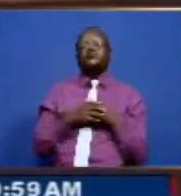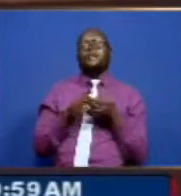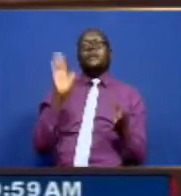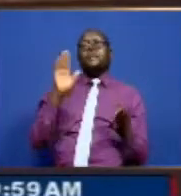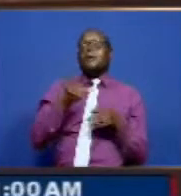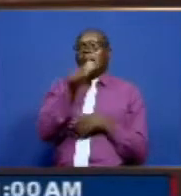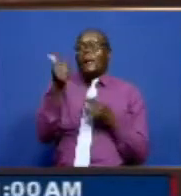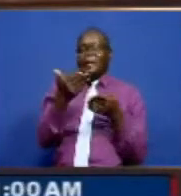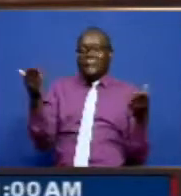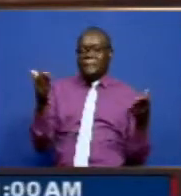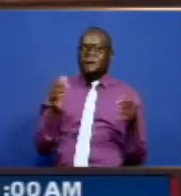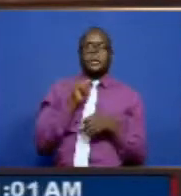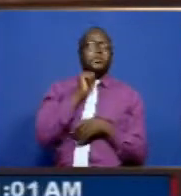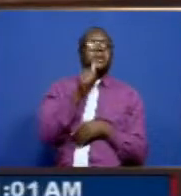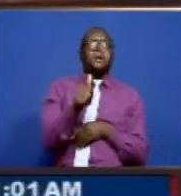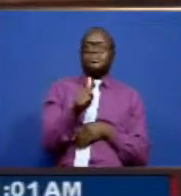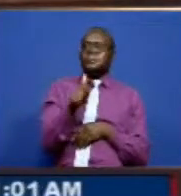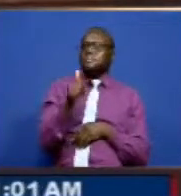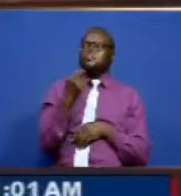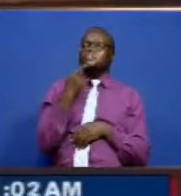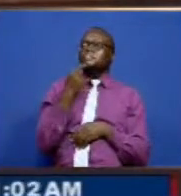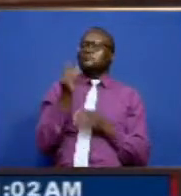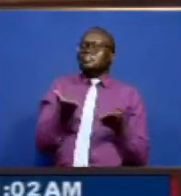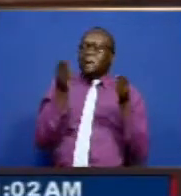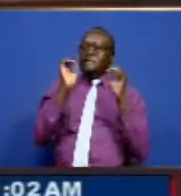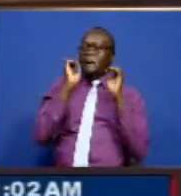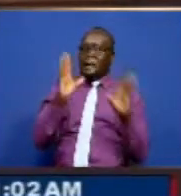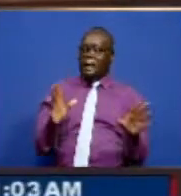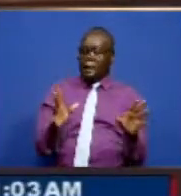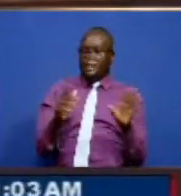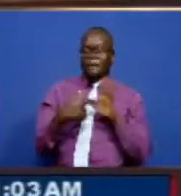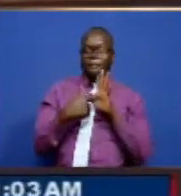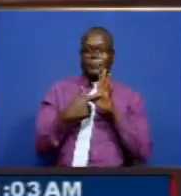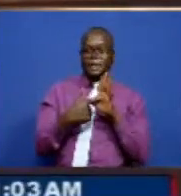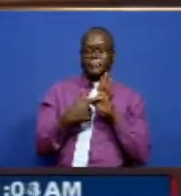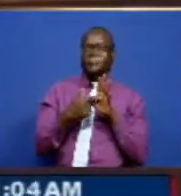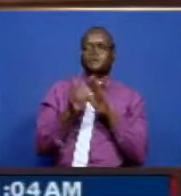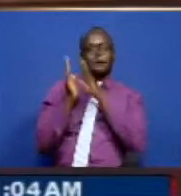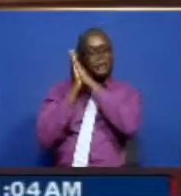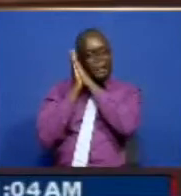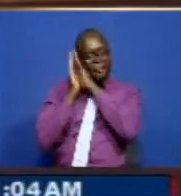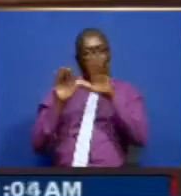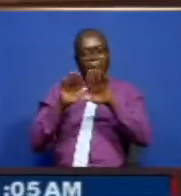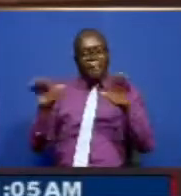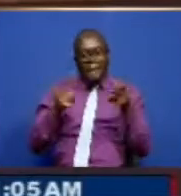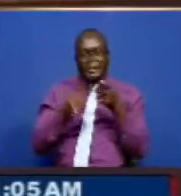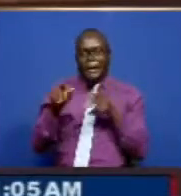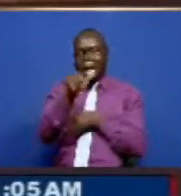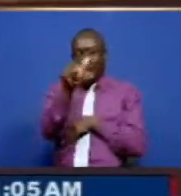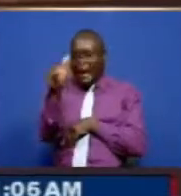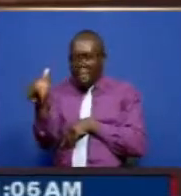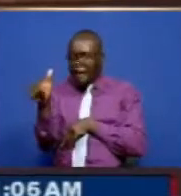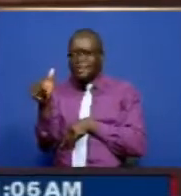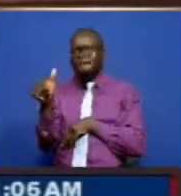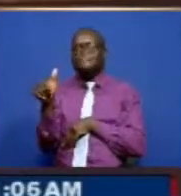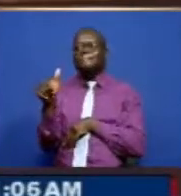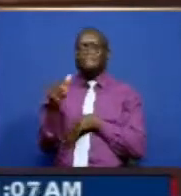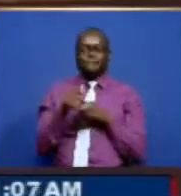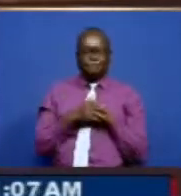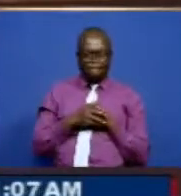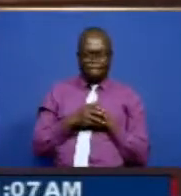some items have not been 100% delivered, for instance, sleeping mat and tarpaulin.